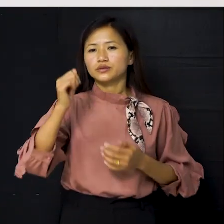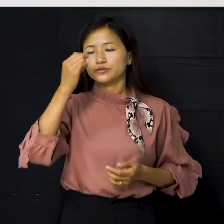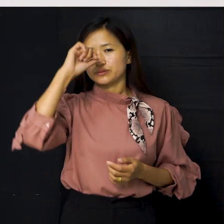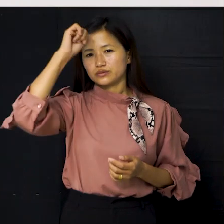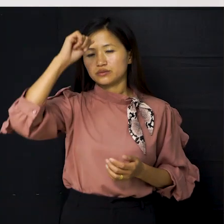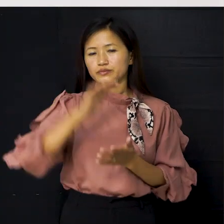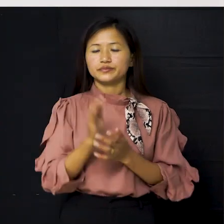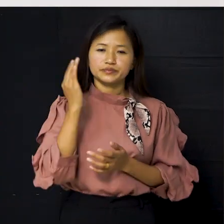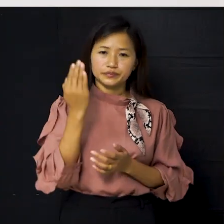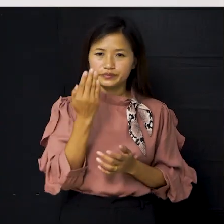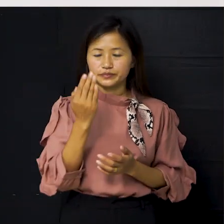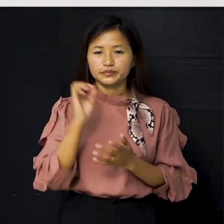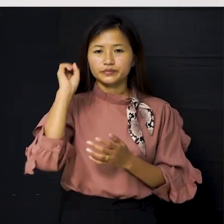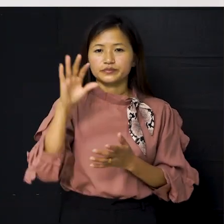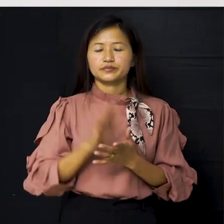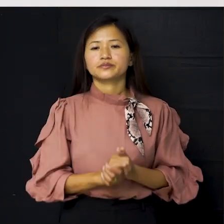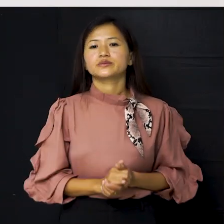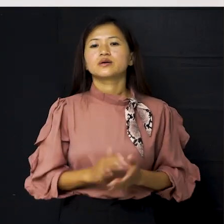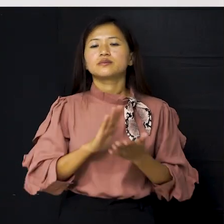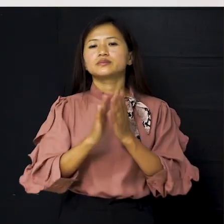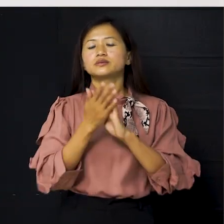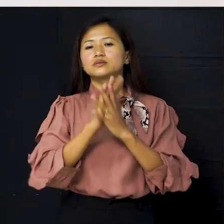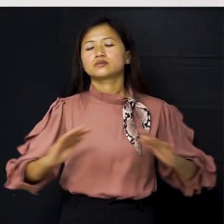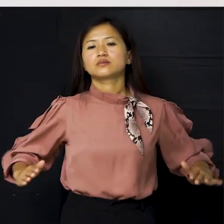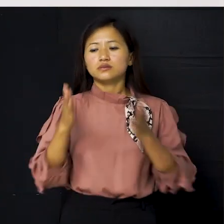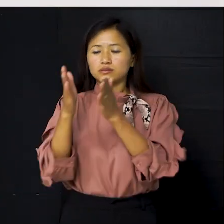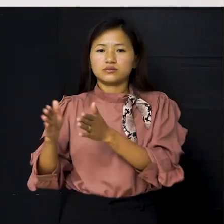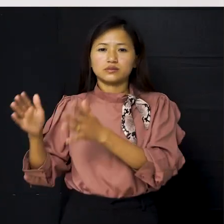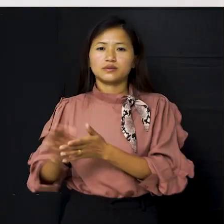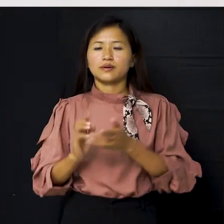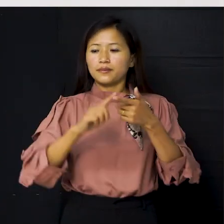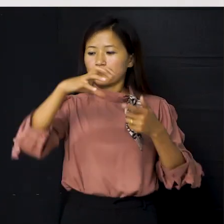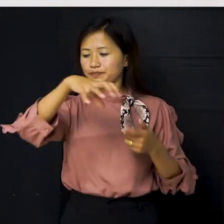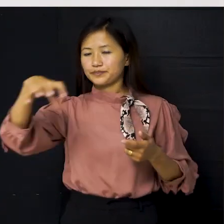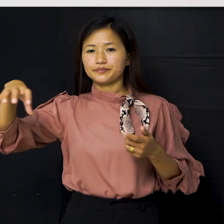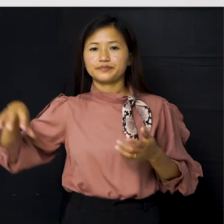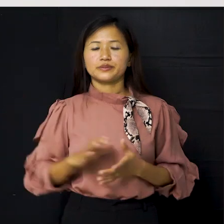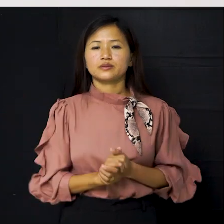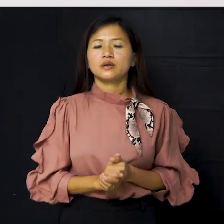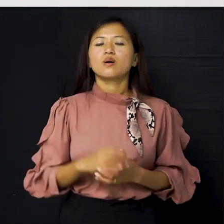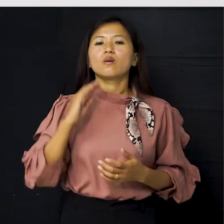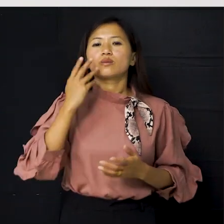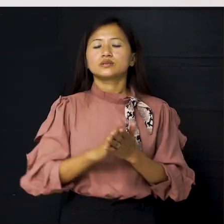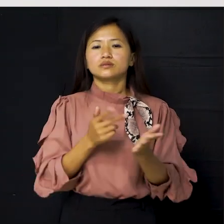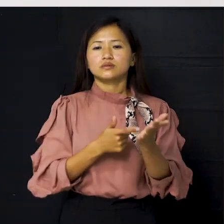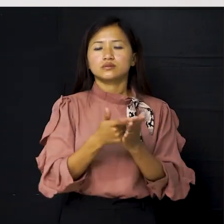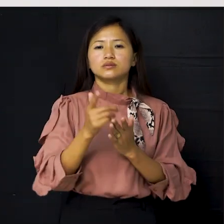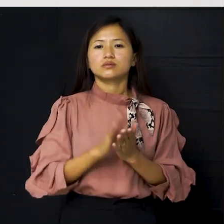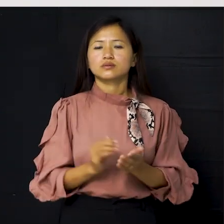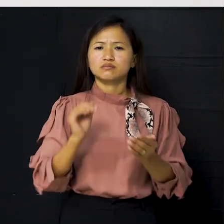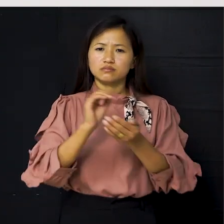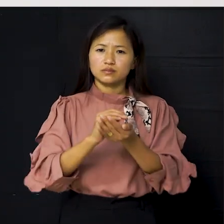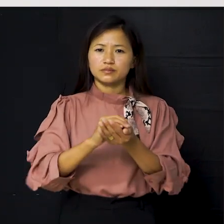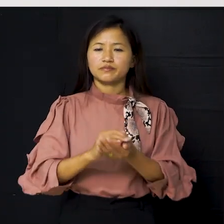fifth reason, he could not maintain peace and order in the vast empire. So when he was a ruler, he couldn't maintain